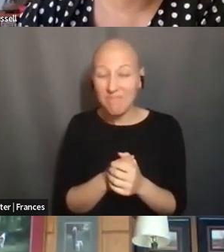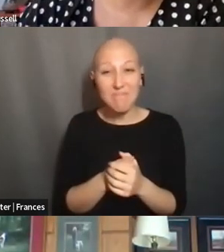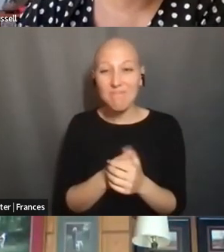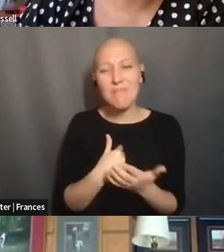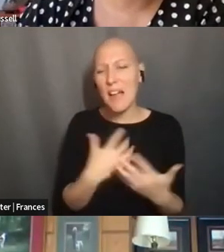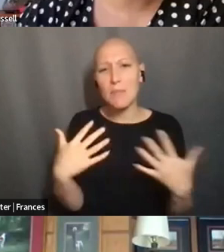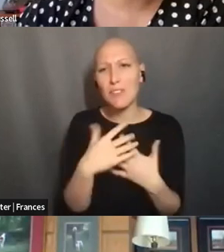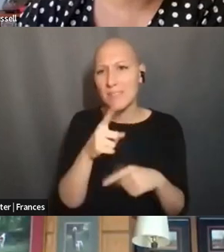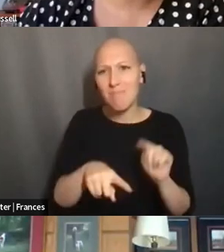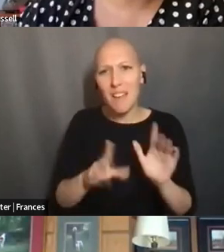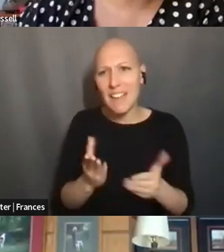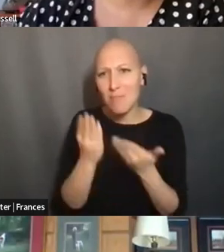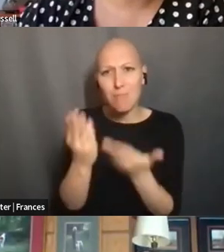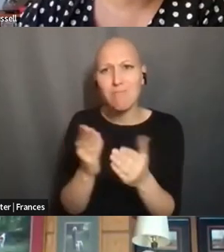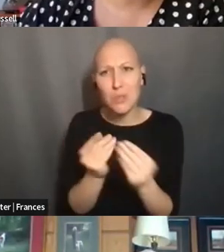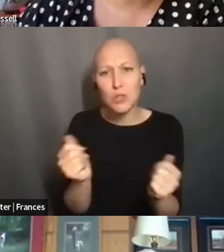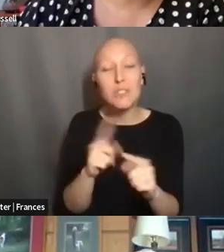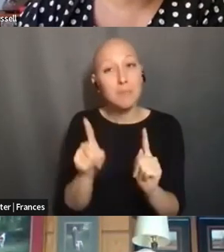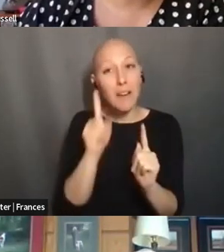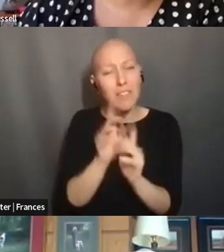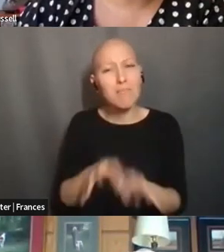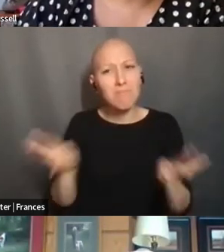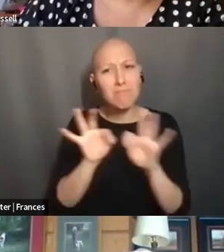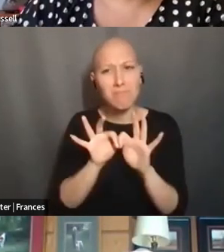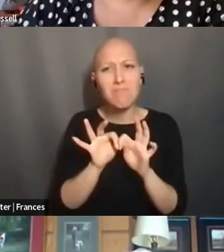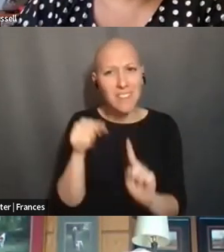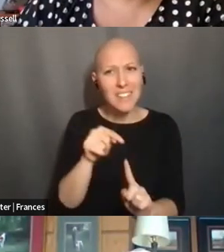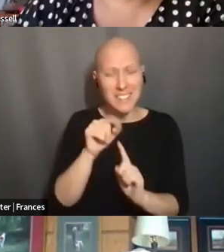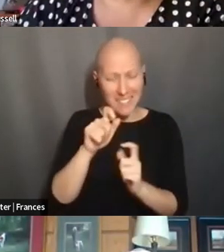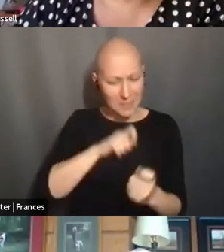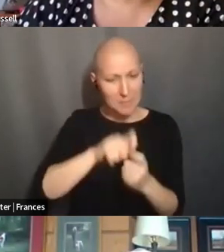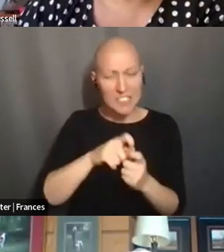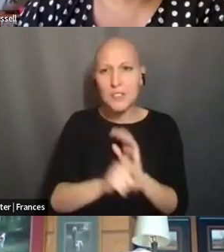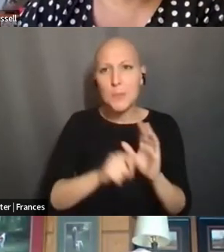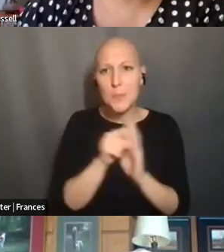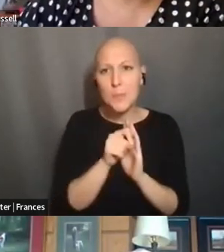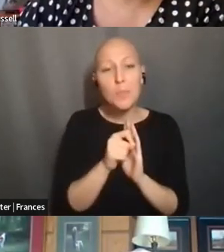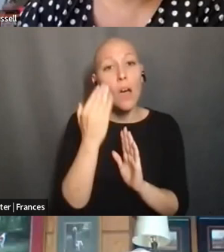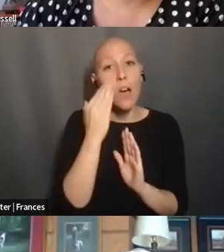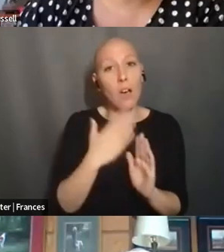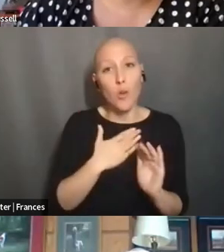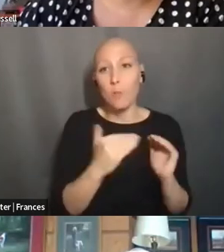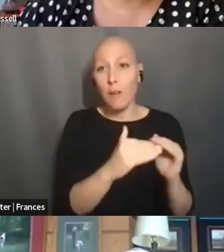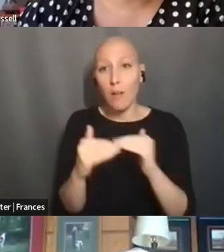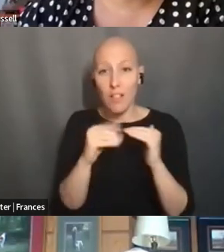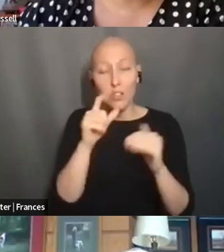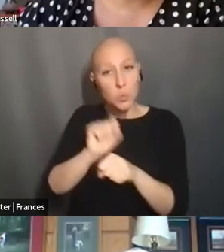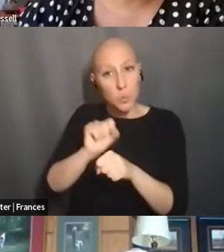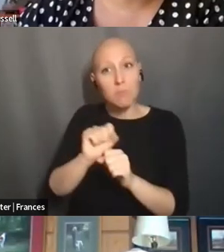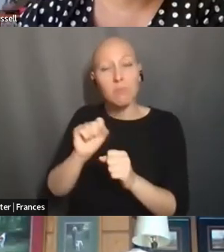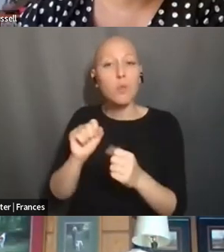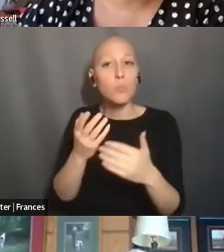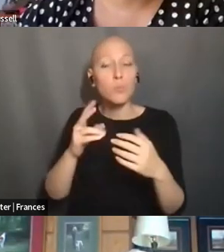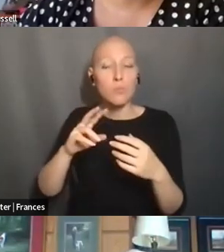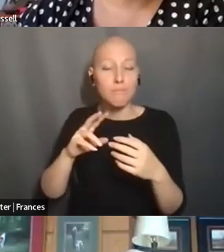think it feels very poignant, particularly in this particular time. And I know my colleagues who work in reproductive genetics in particular are really